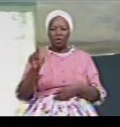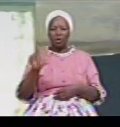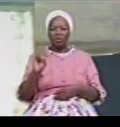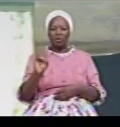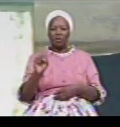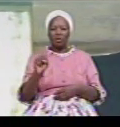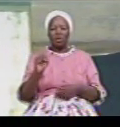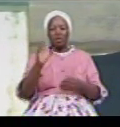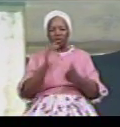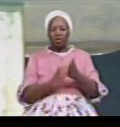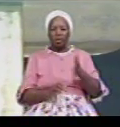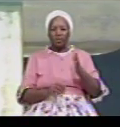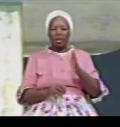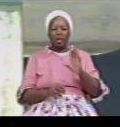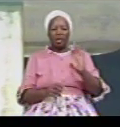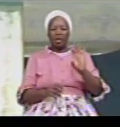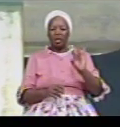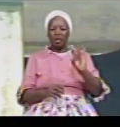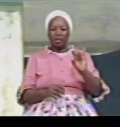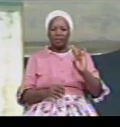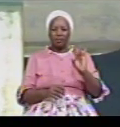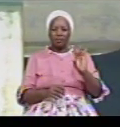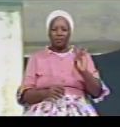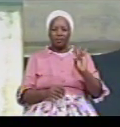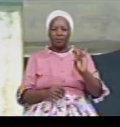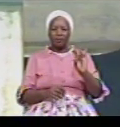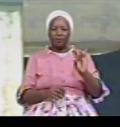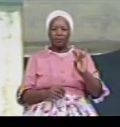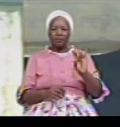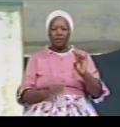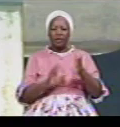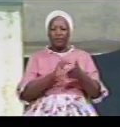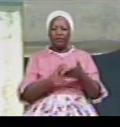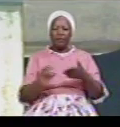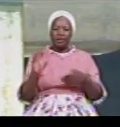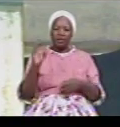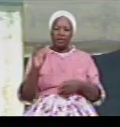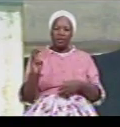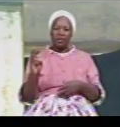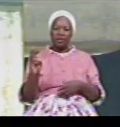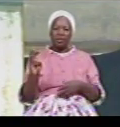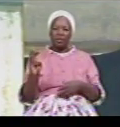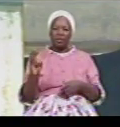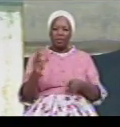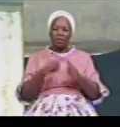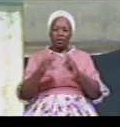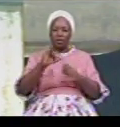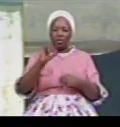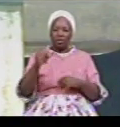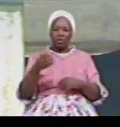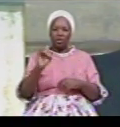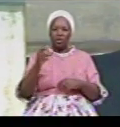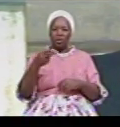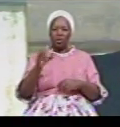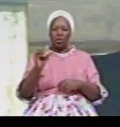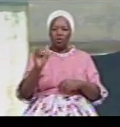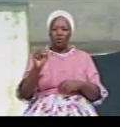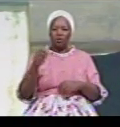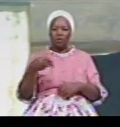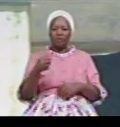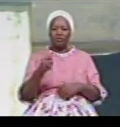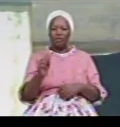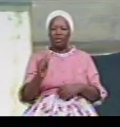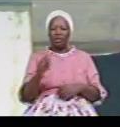Chronicles chapter 18. I'm reading from verse 6. But Jehoshaphat said, is